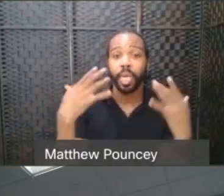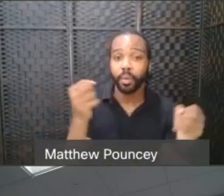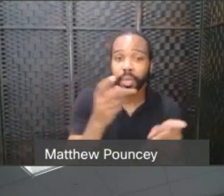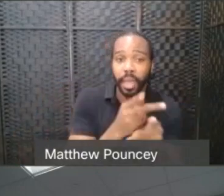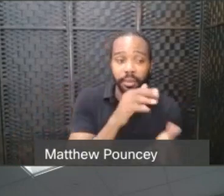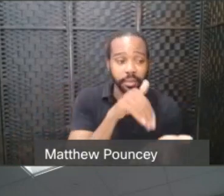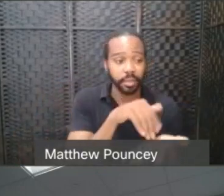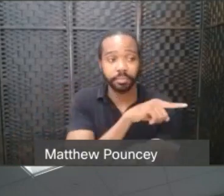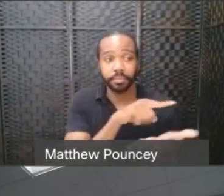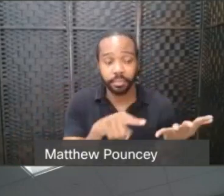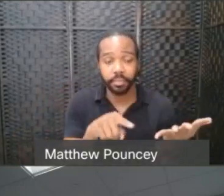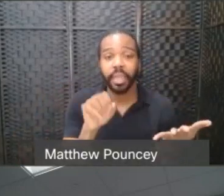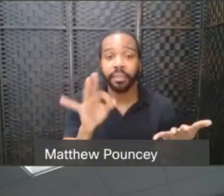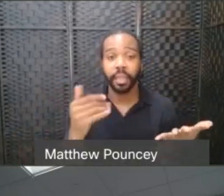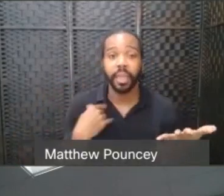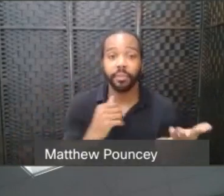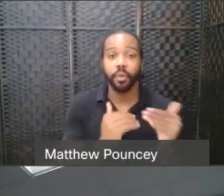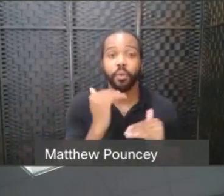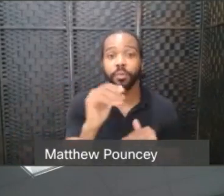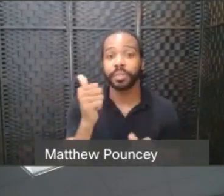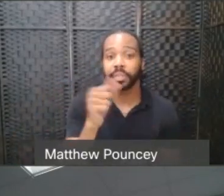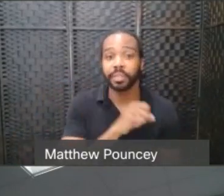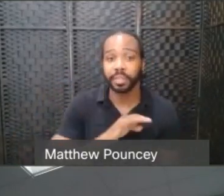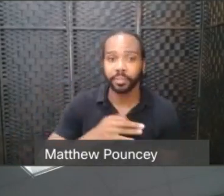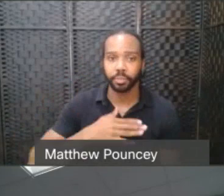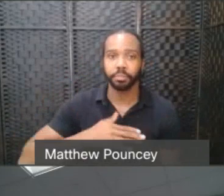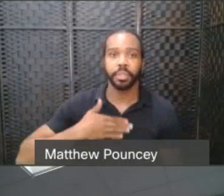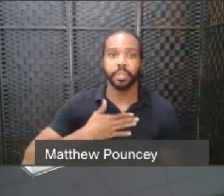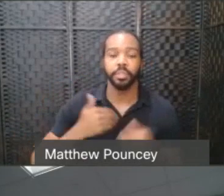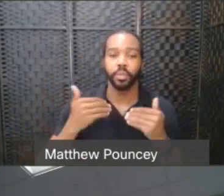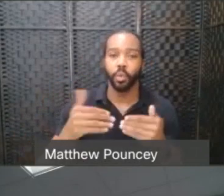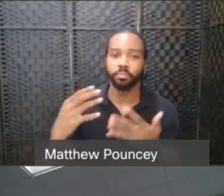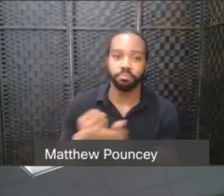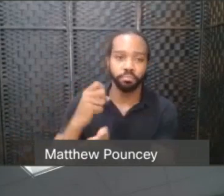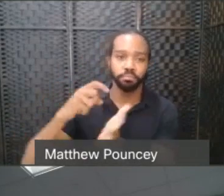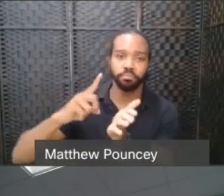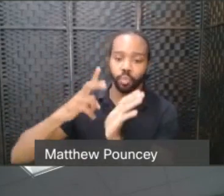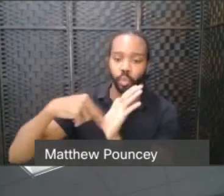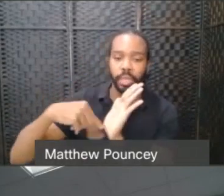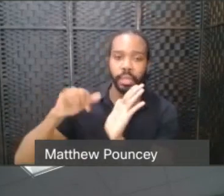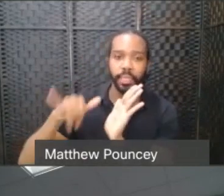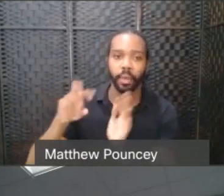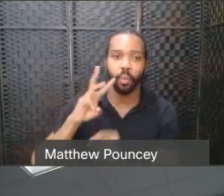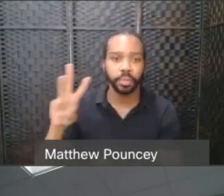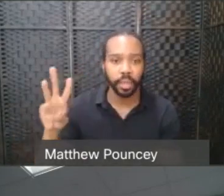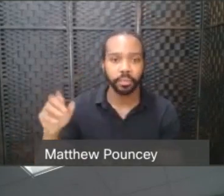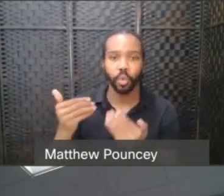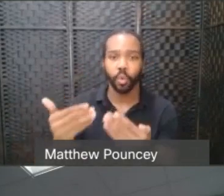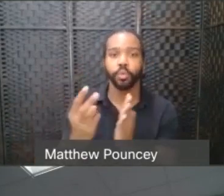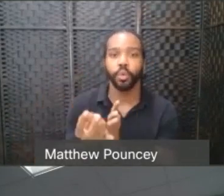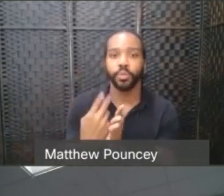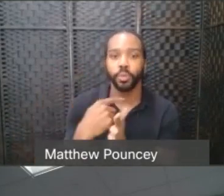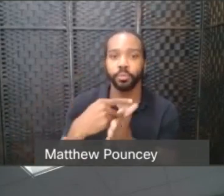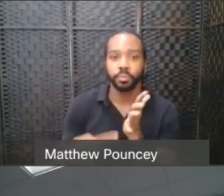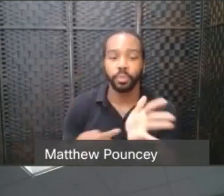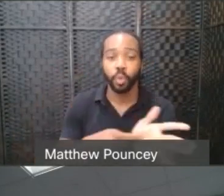have employees of 10 or more employees. So please get to that website as soon as possible to try to review the requirements that are